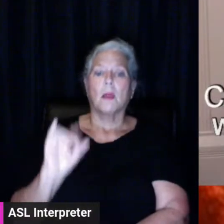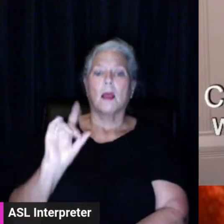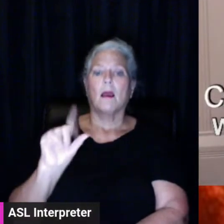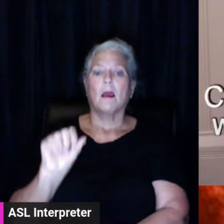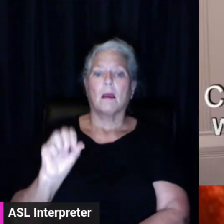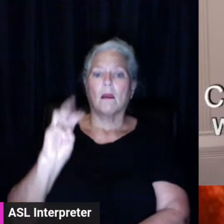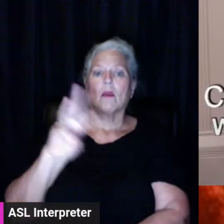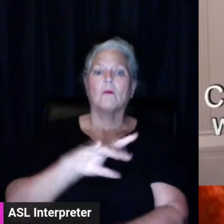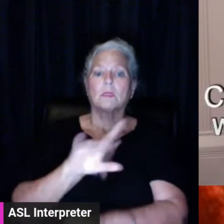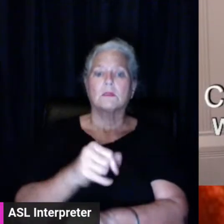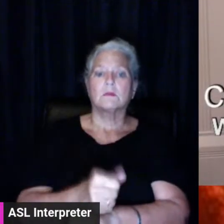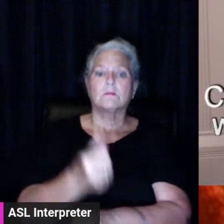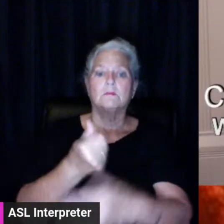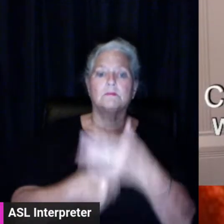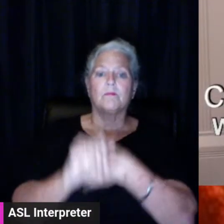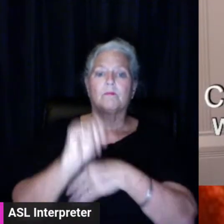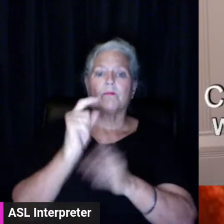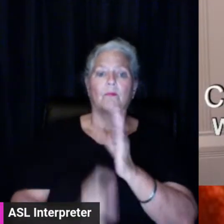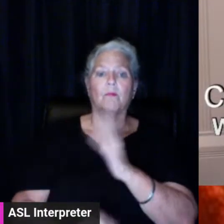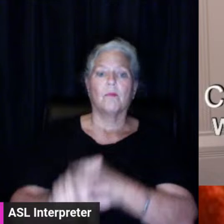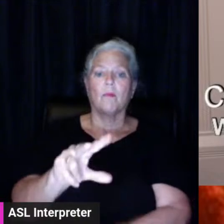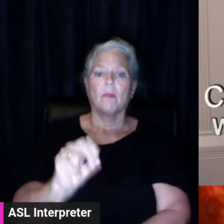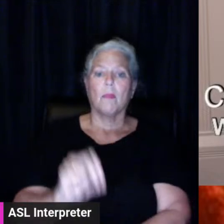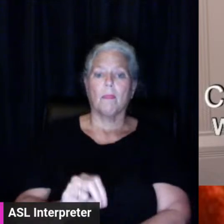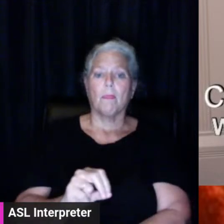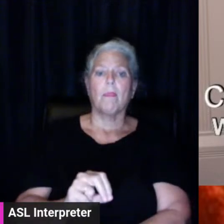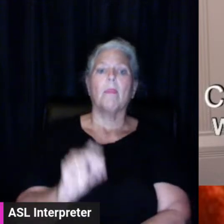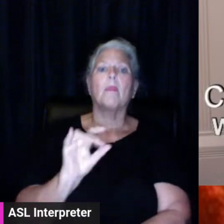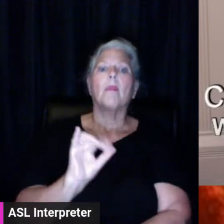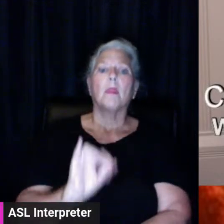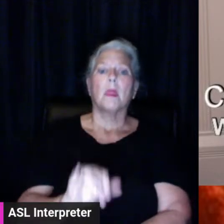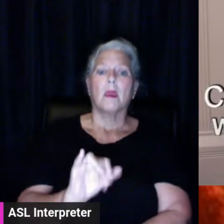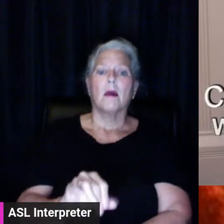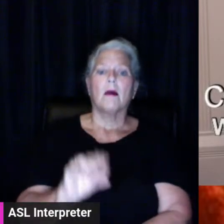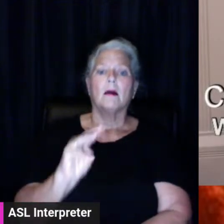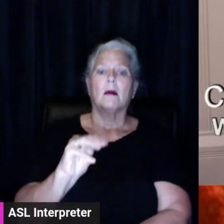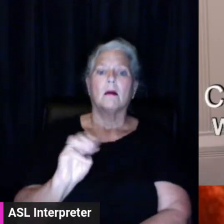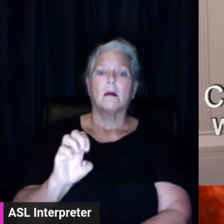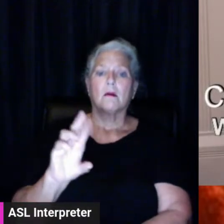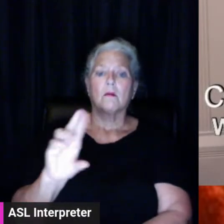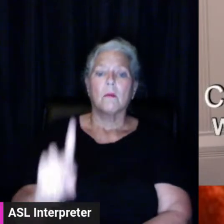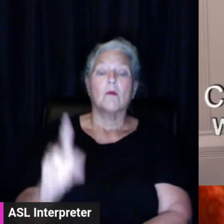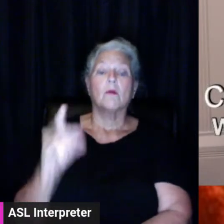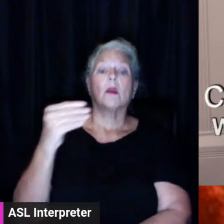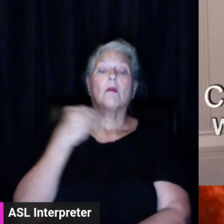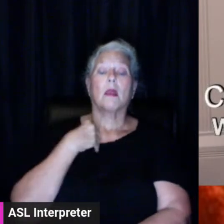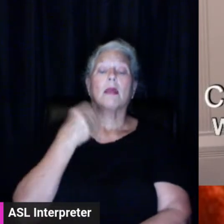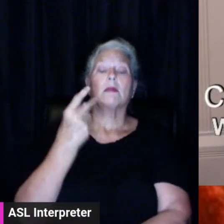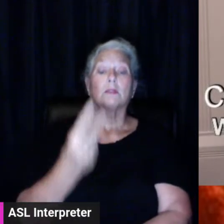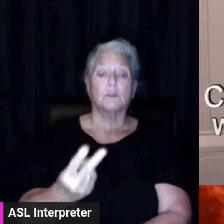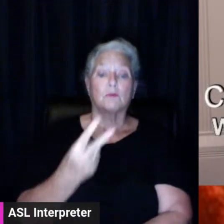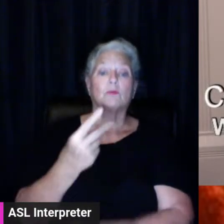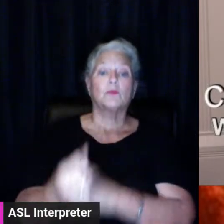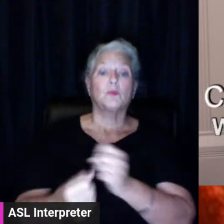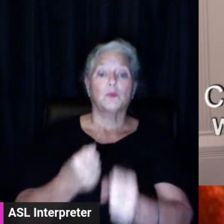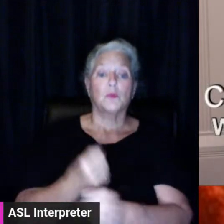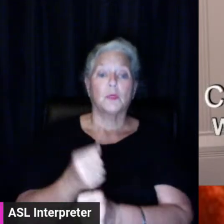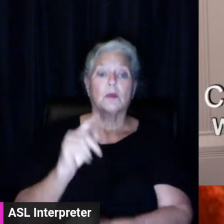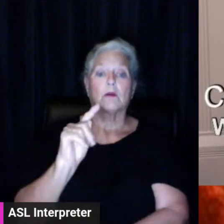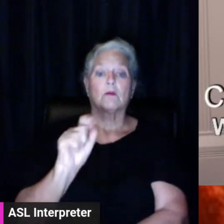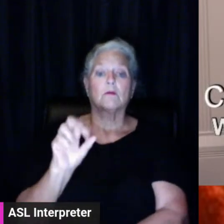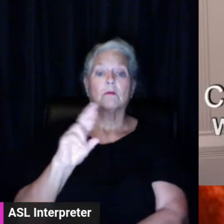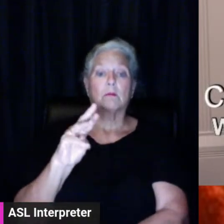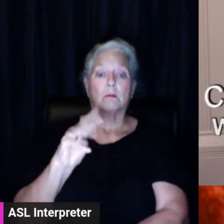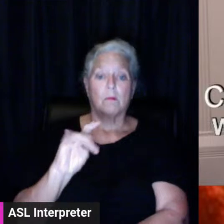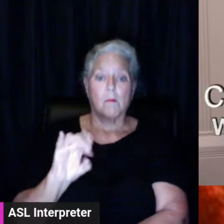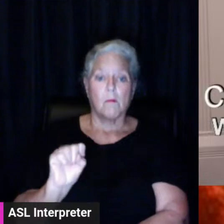under Article 30. The moderator had some appointments to make to two-year terms, and he made those appointments. So the